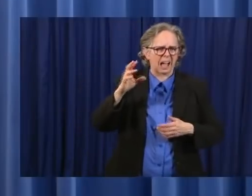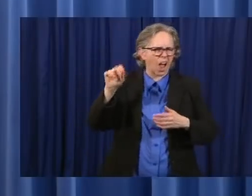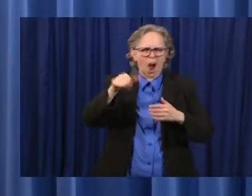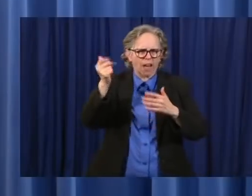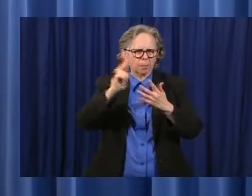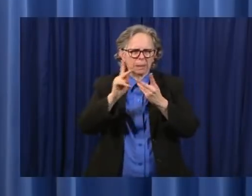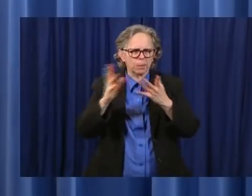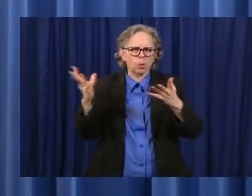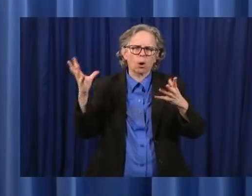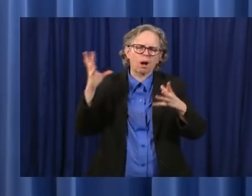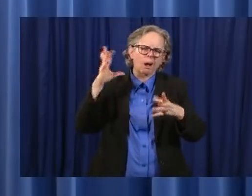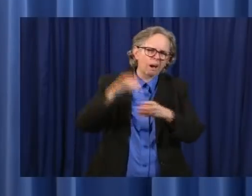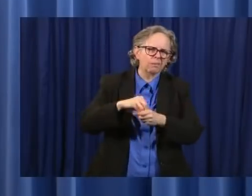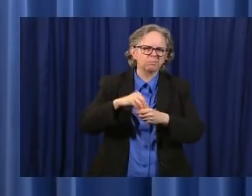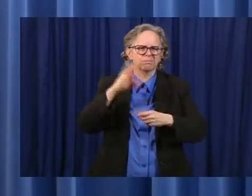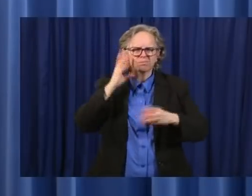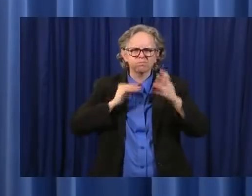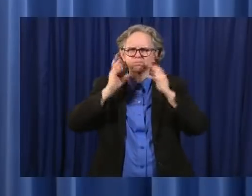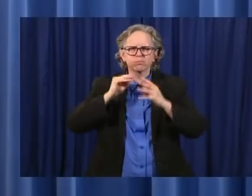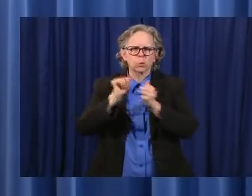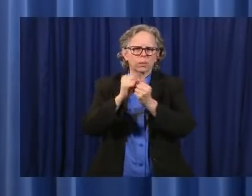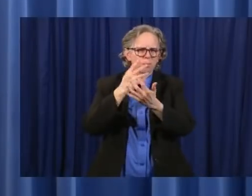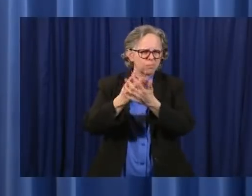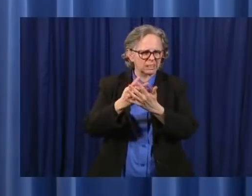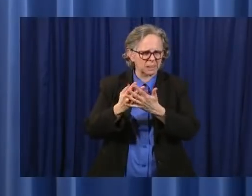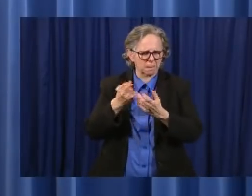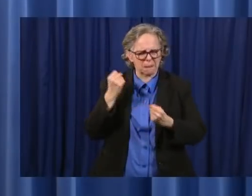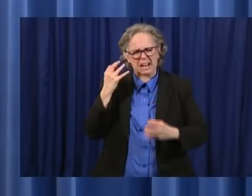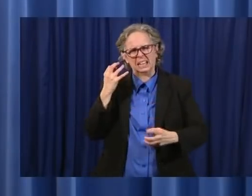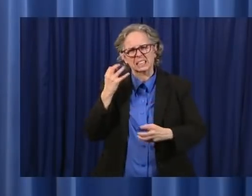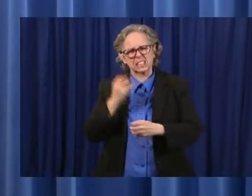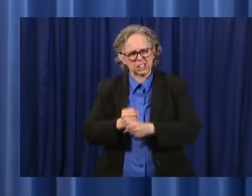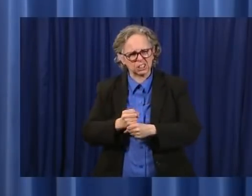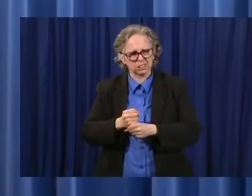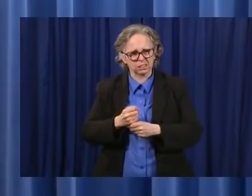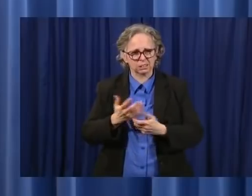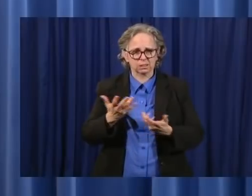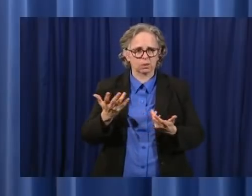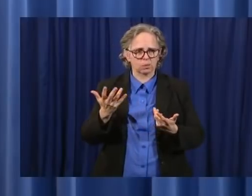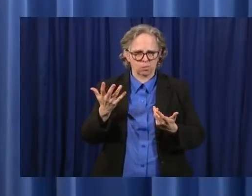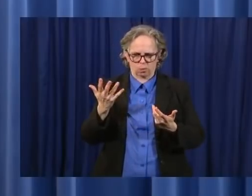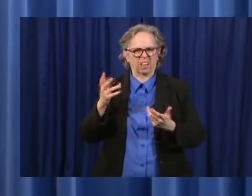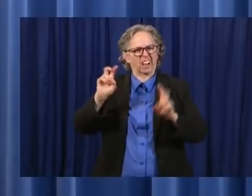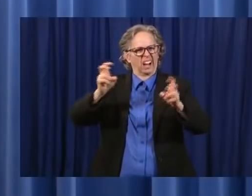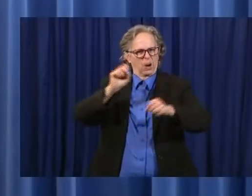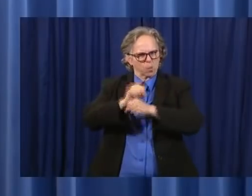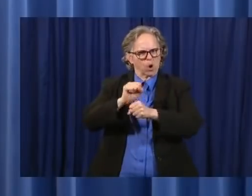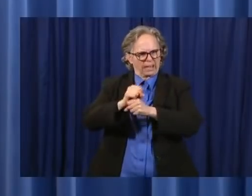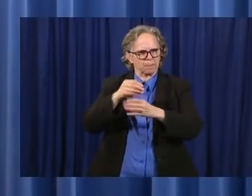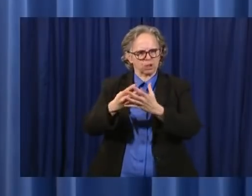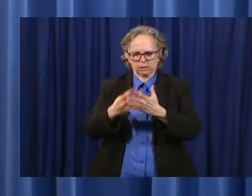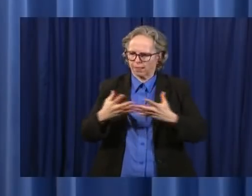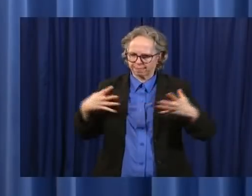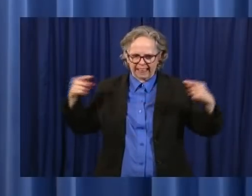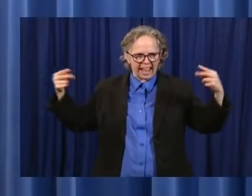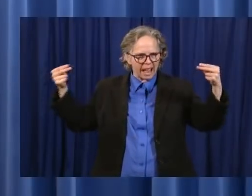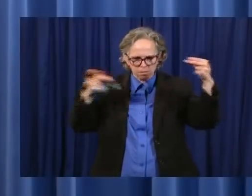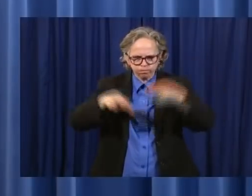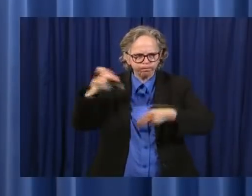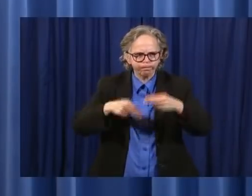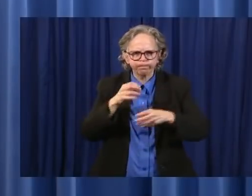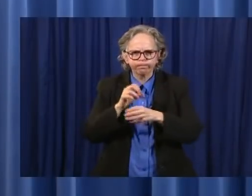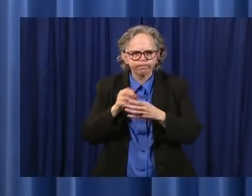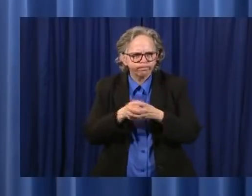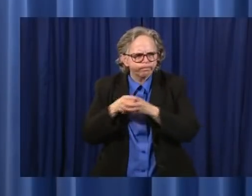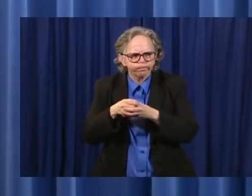prisons, who have spent decades in working in prisons. And so that group has been there to help and to advise